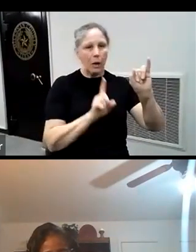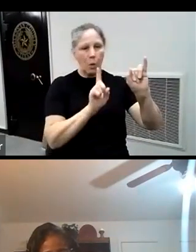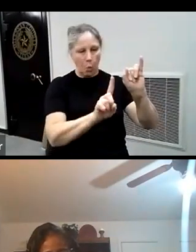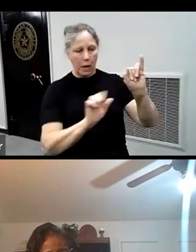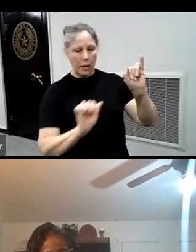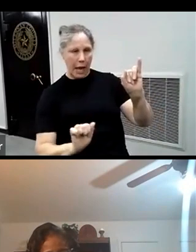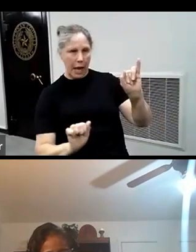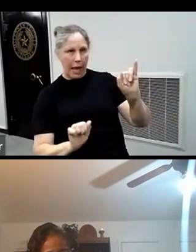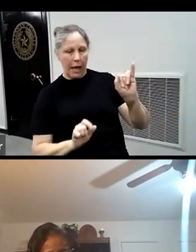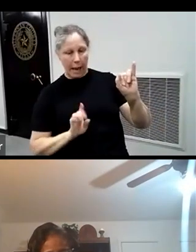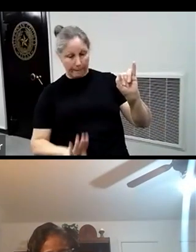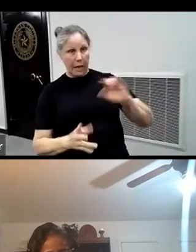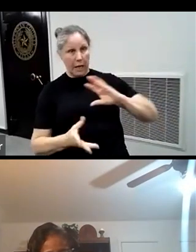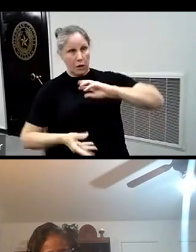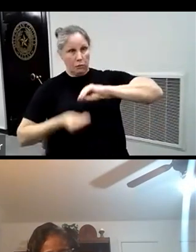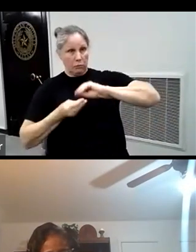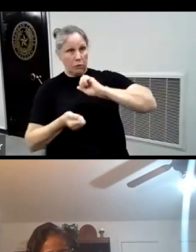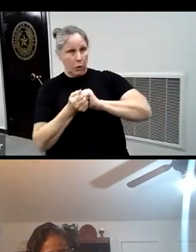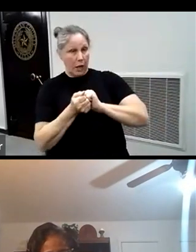and I-1B?